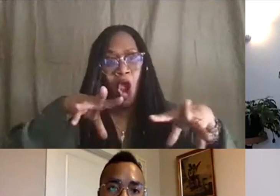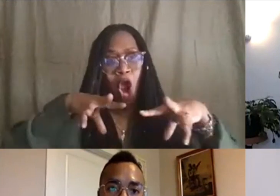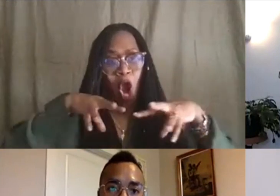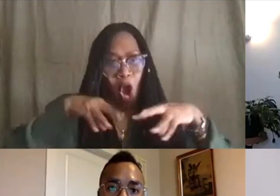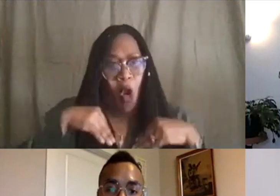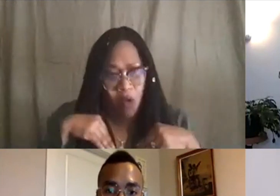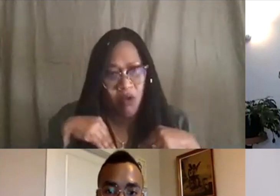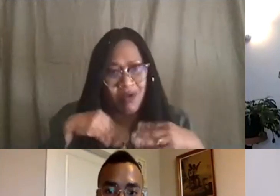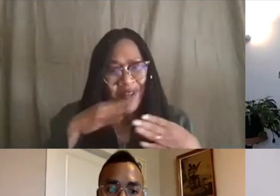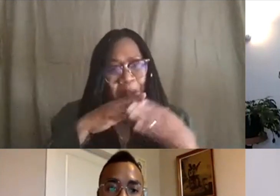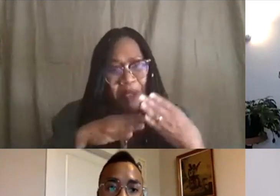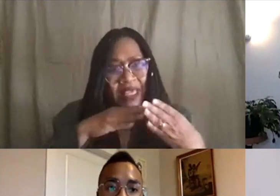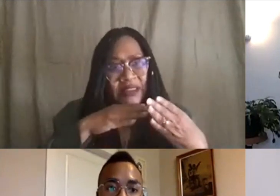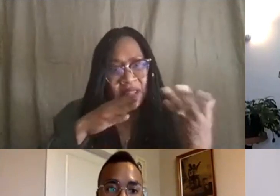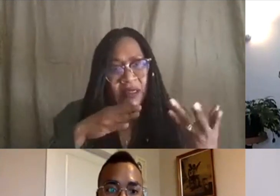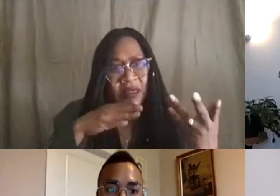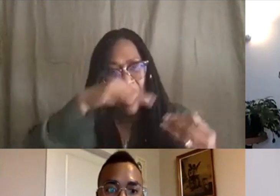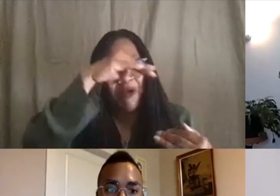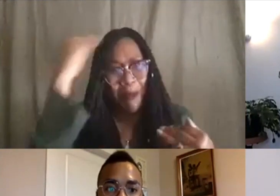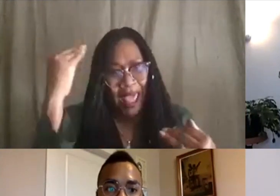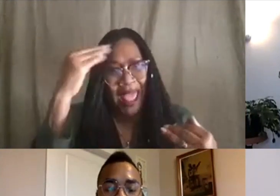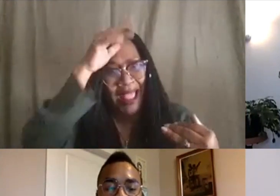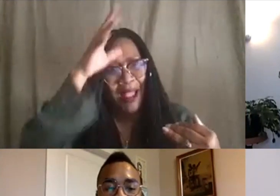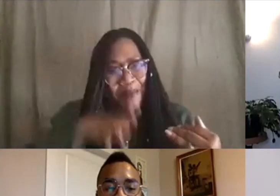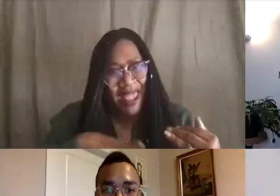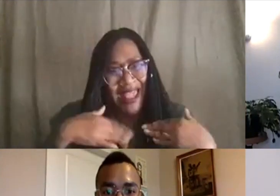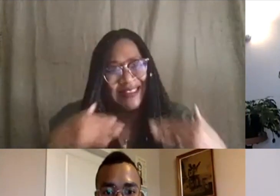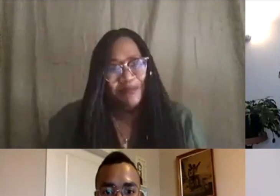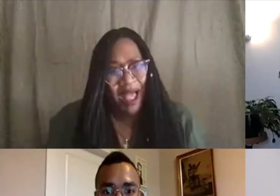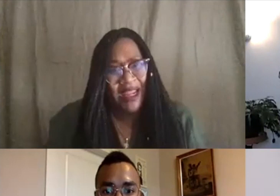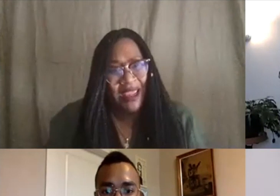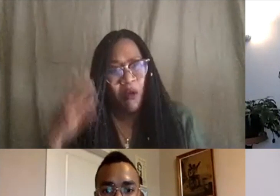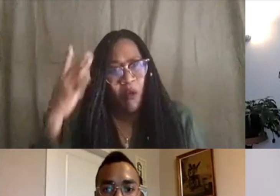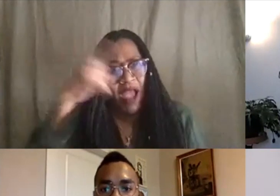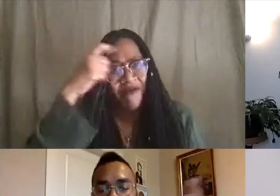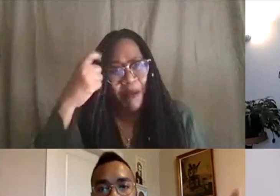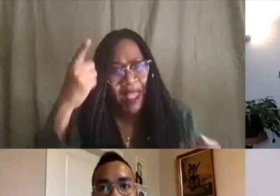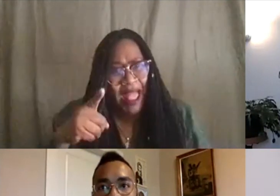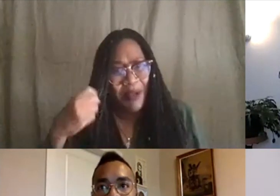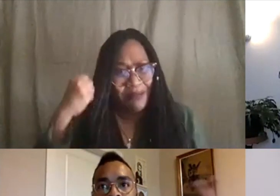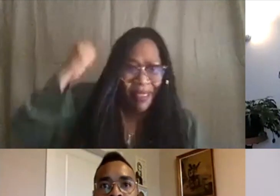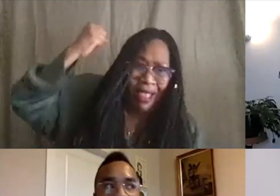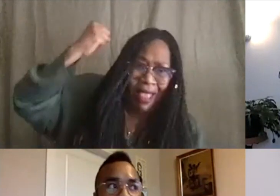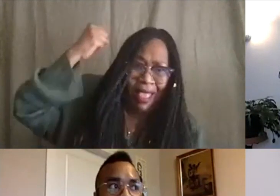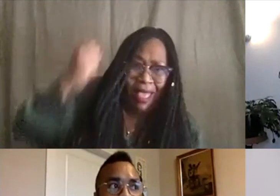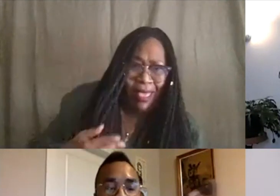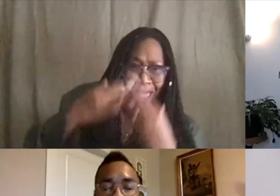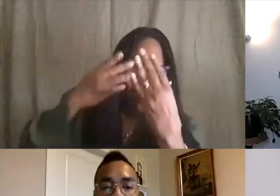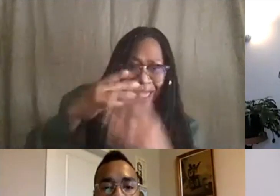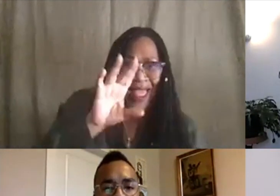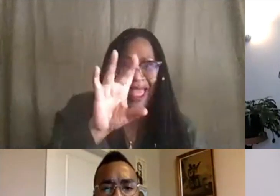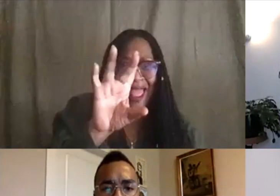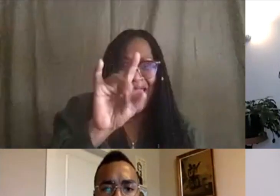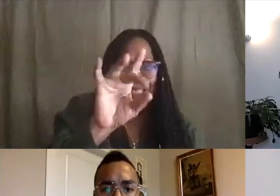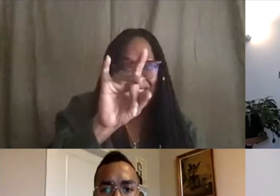body from a lynching that had been passed down to him since 1896. And so this is something that's not, you know, too